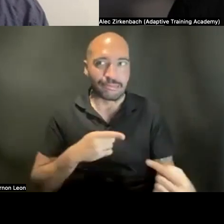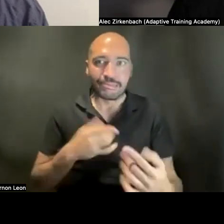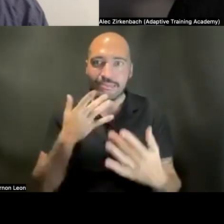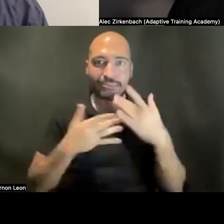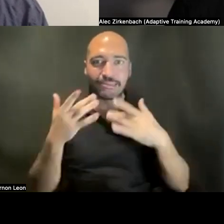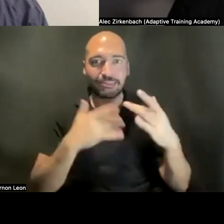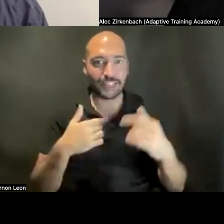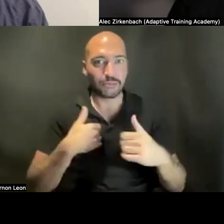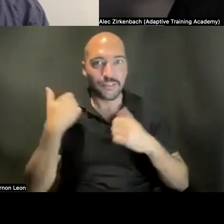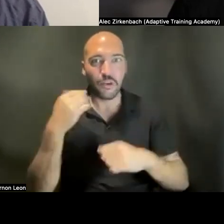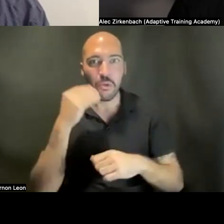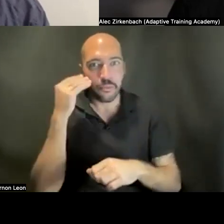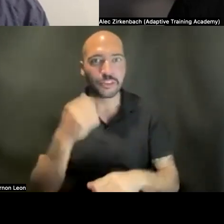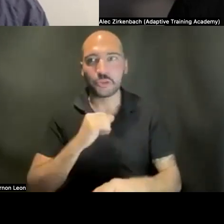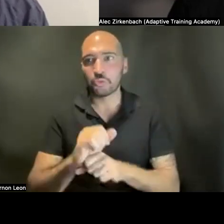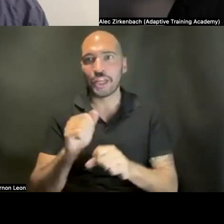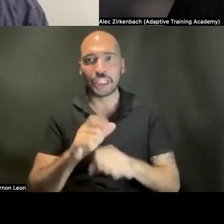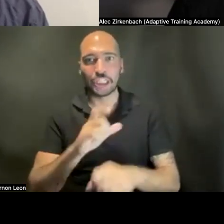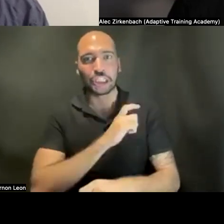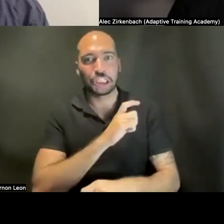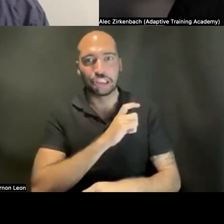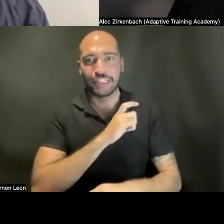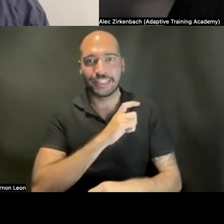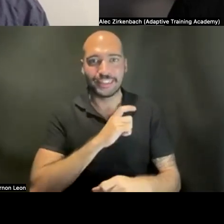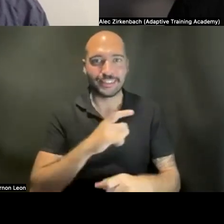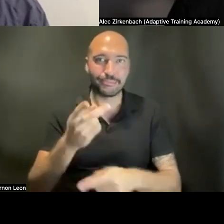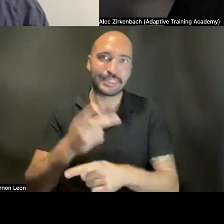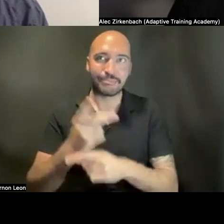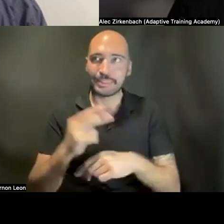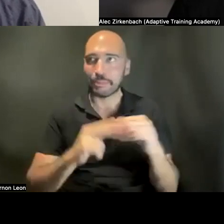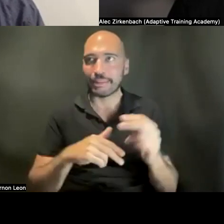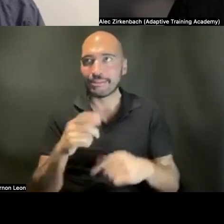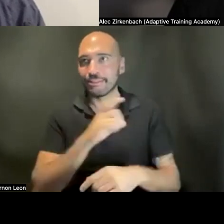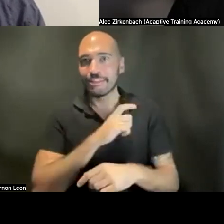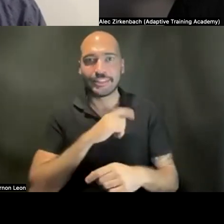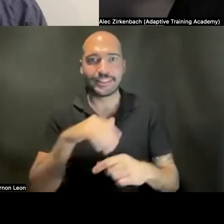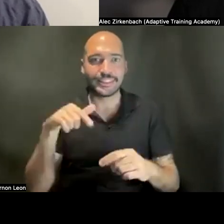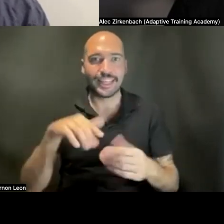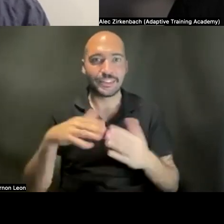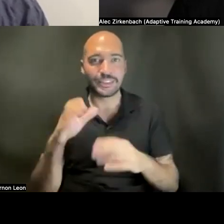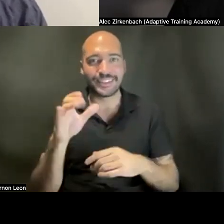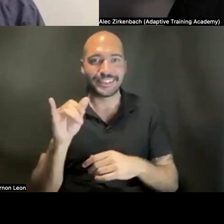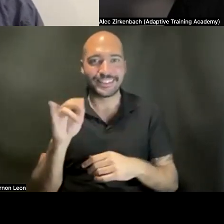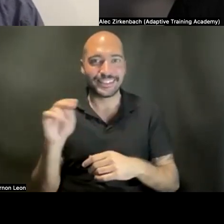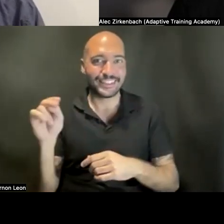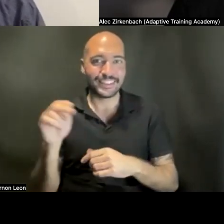working as a security officer, just babysitting a building in downtown Cincinnati.